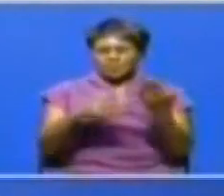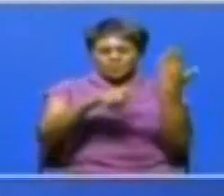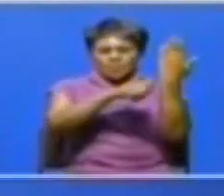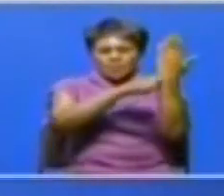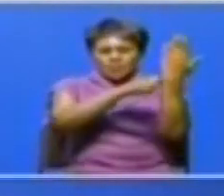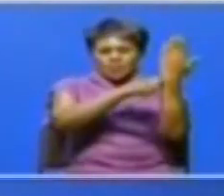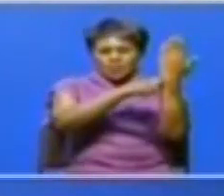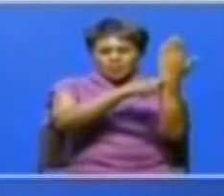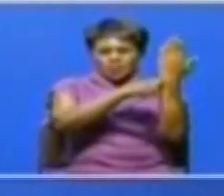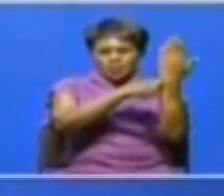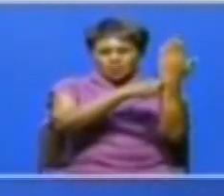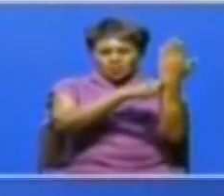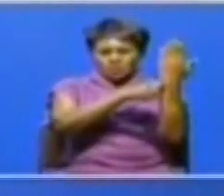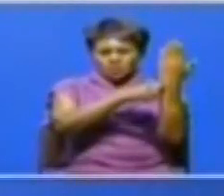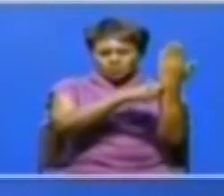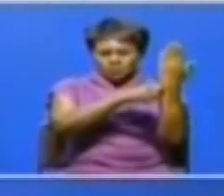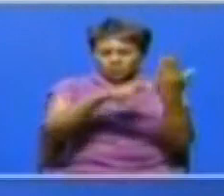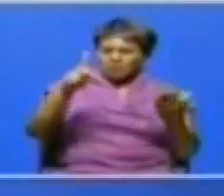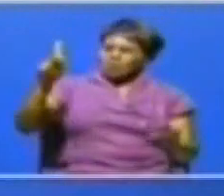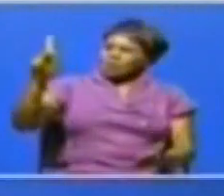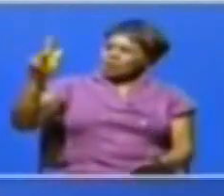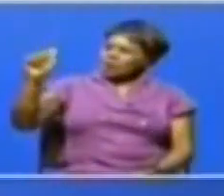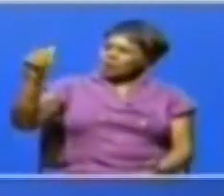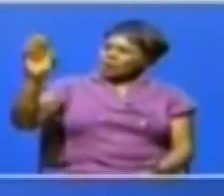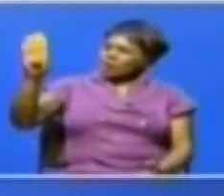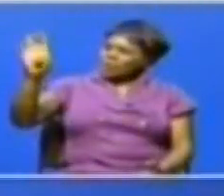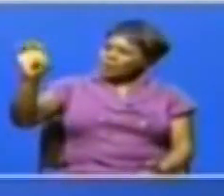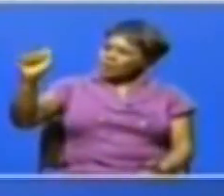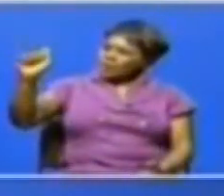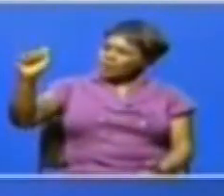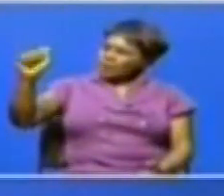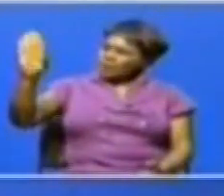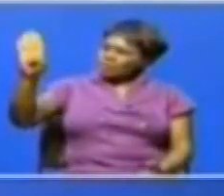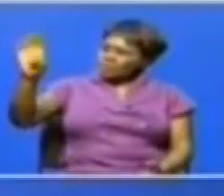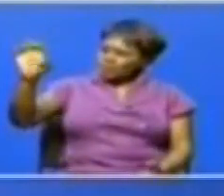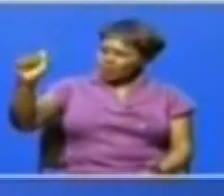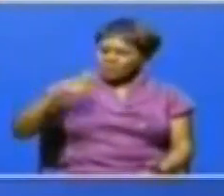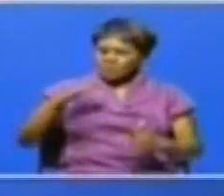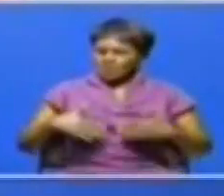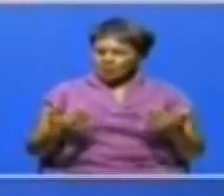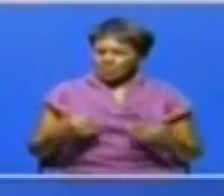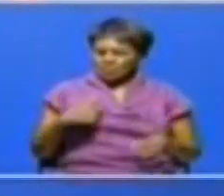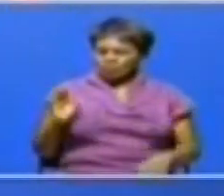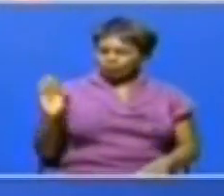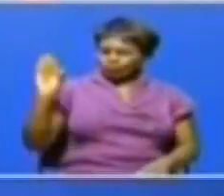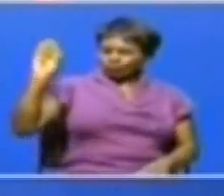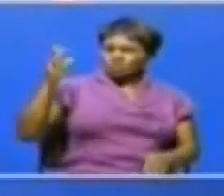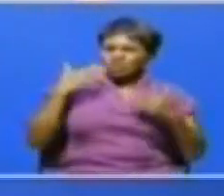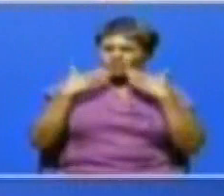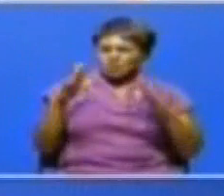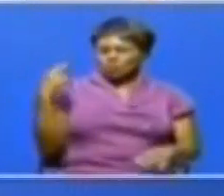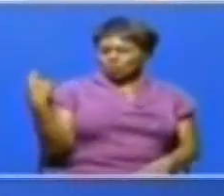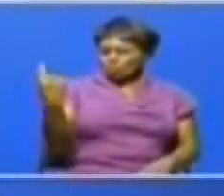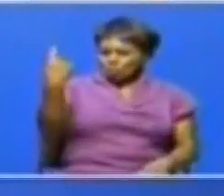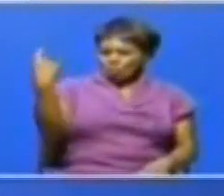is Gishonge Kabeabea. I'm very happy and very excited today. I've been sworn in as the